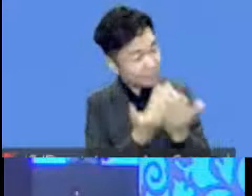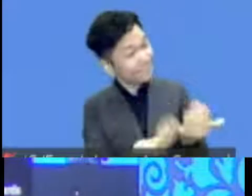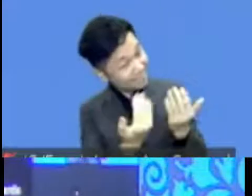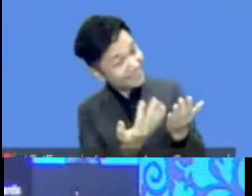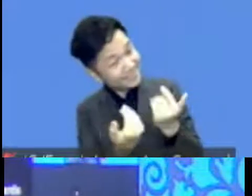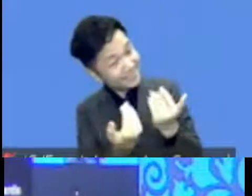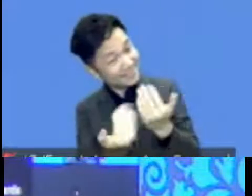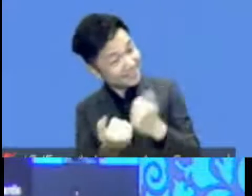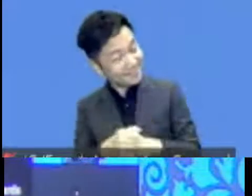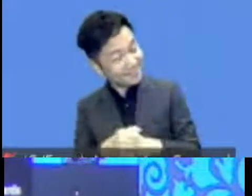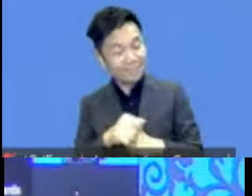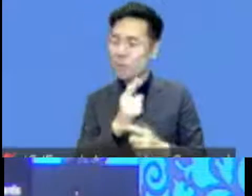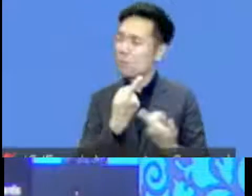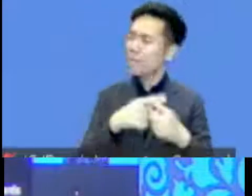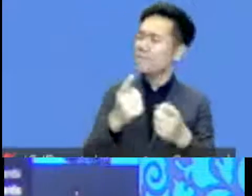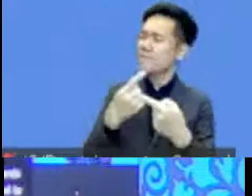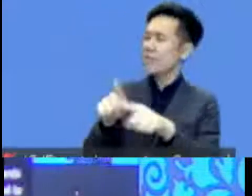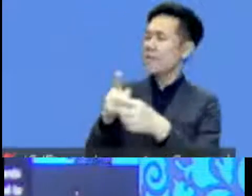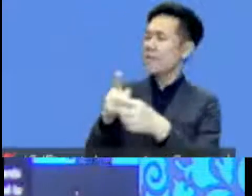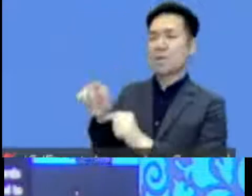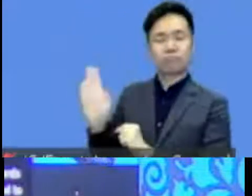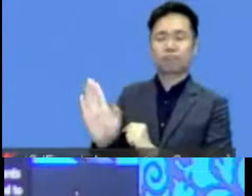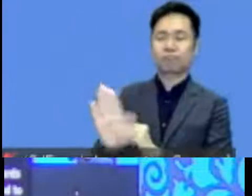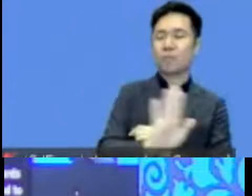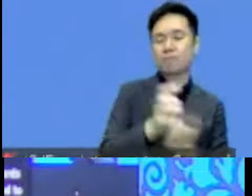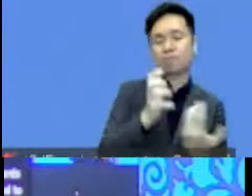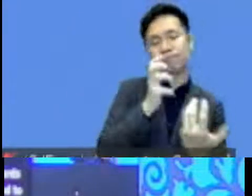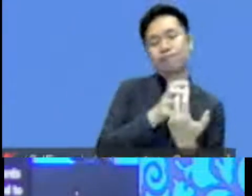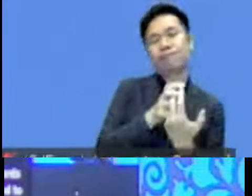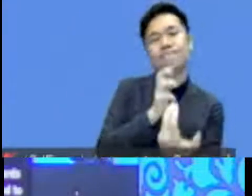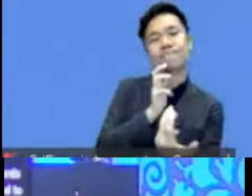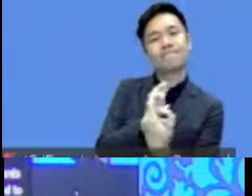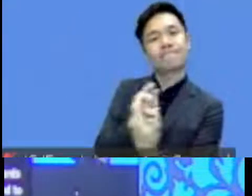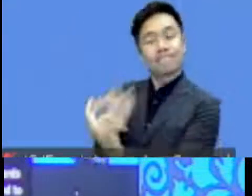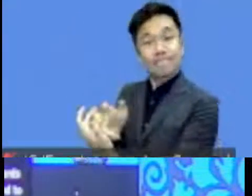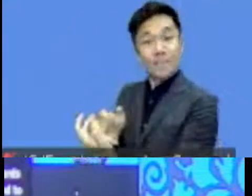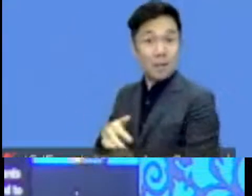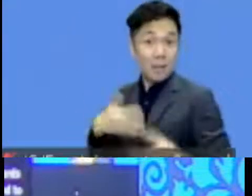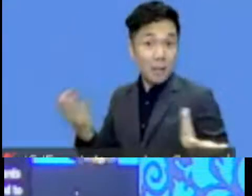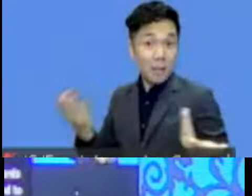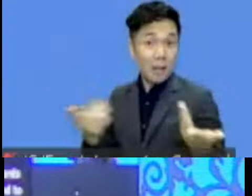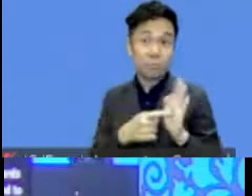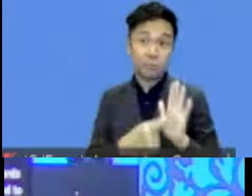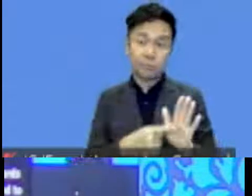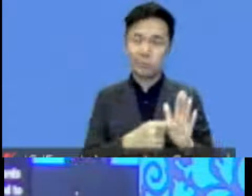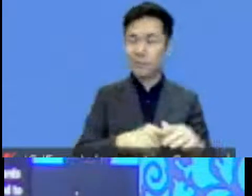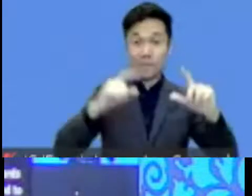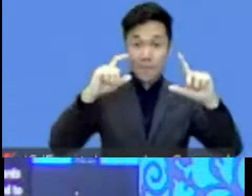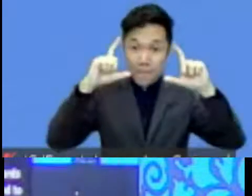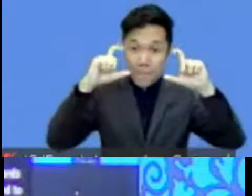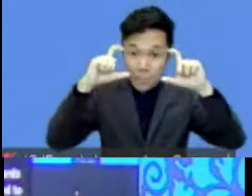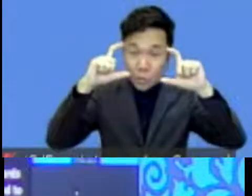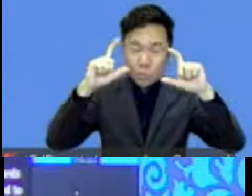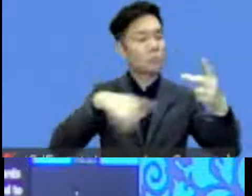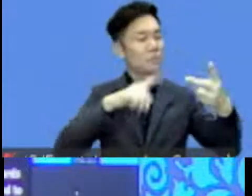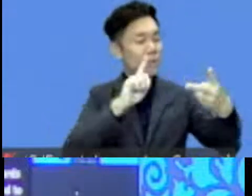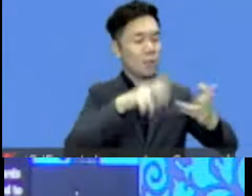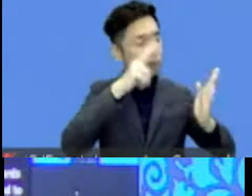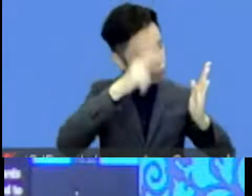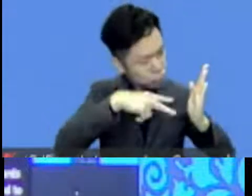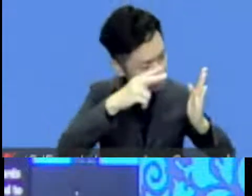cater for the different learning styles, meaning we had to include text, images, videos, and